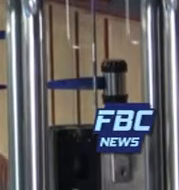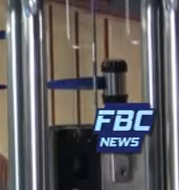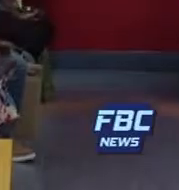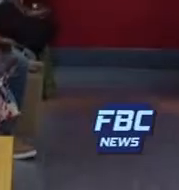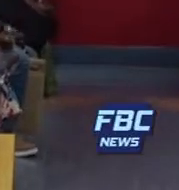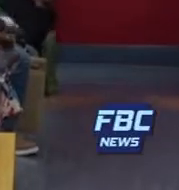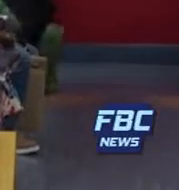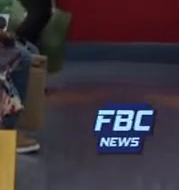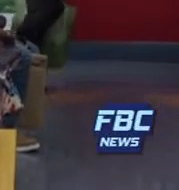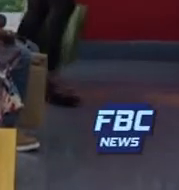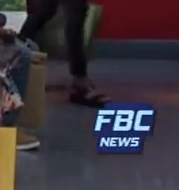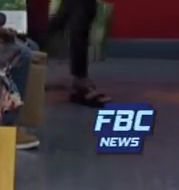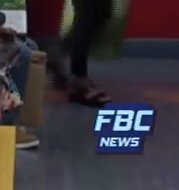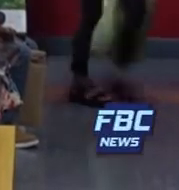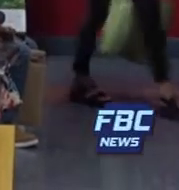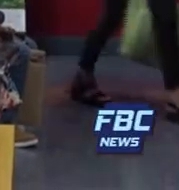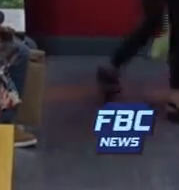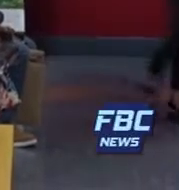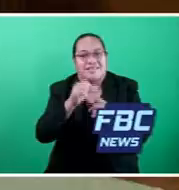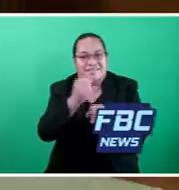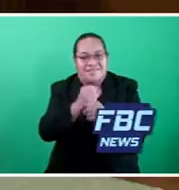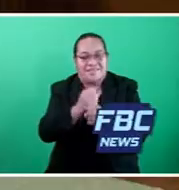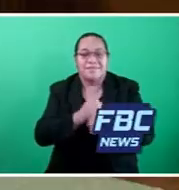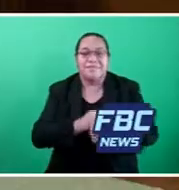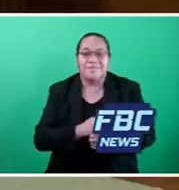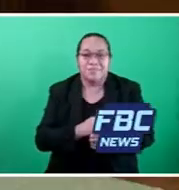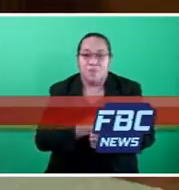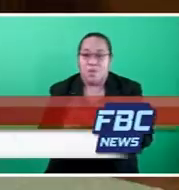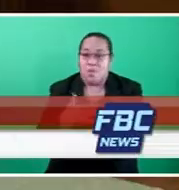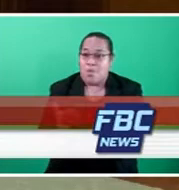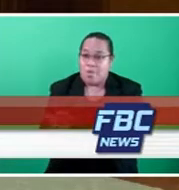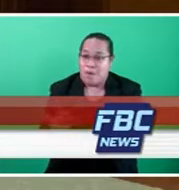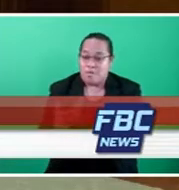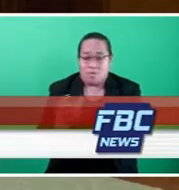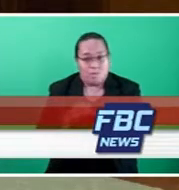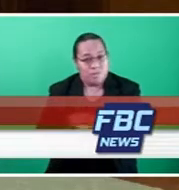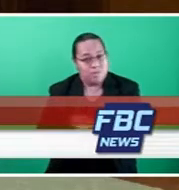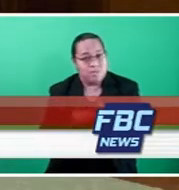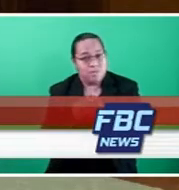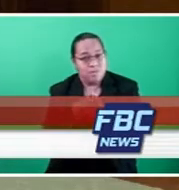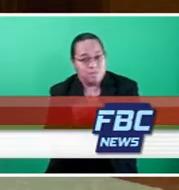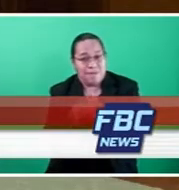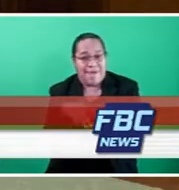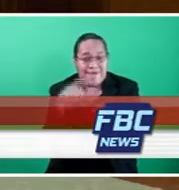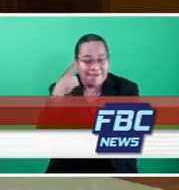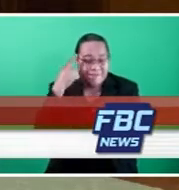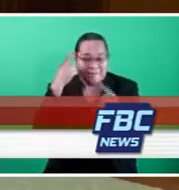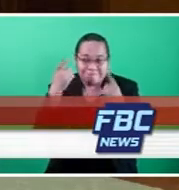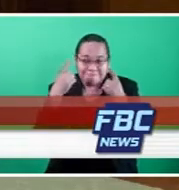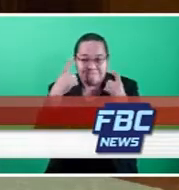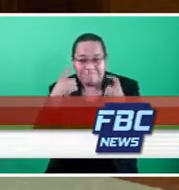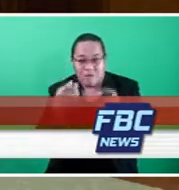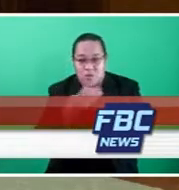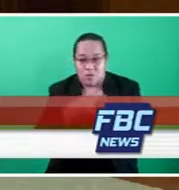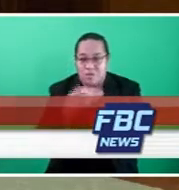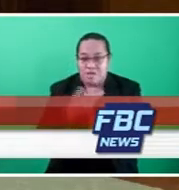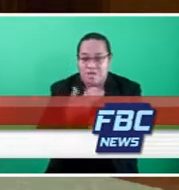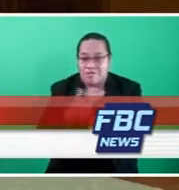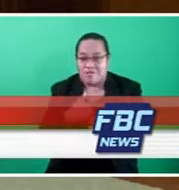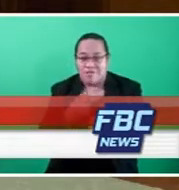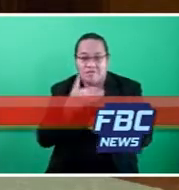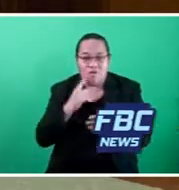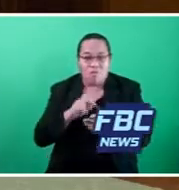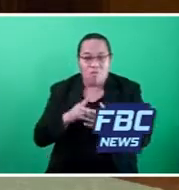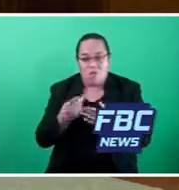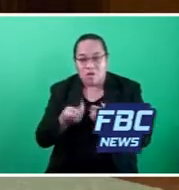Fijians who are keen on doing their own business. We welcome the progress and initiatives made by the FDB in 2017 as